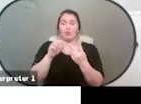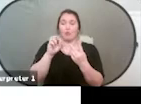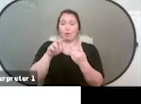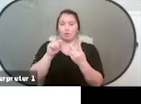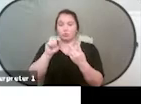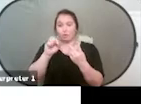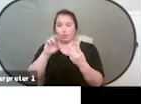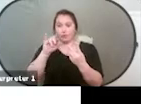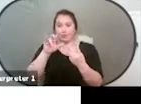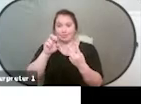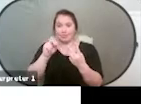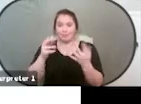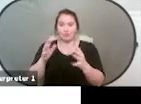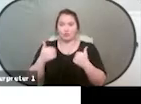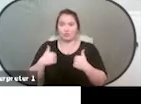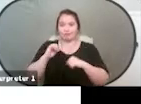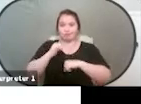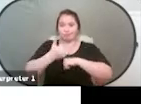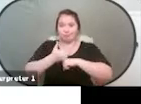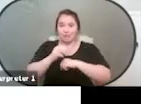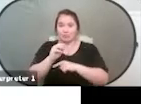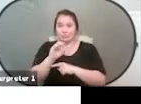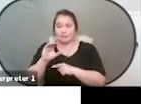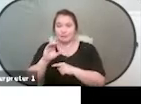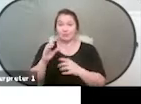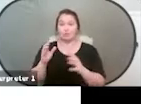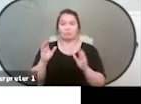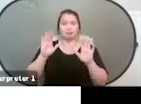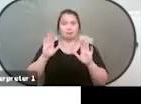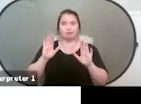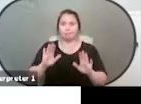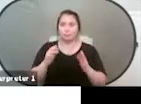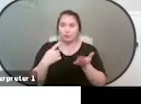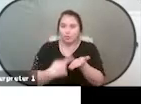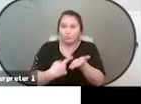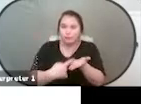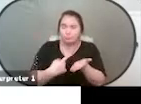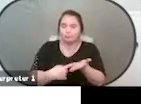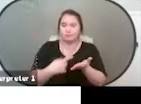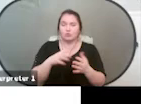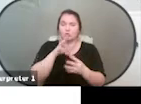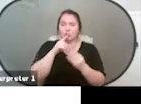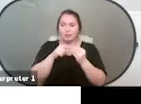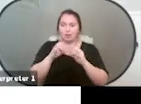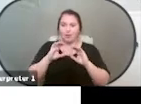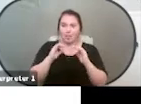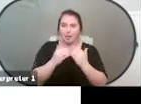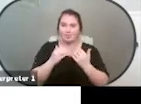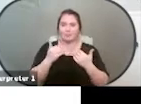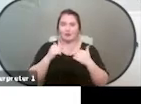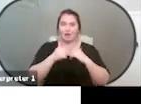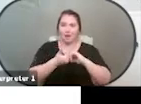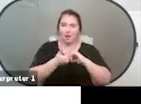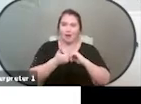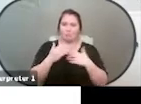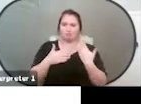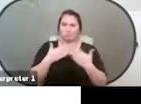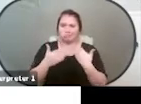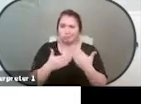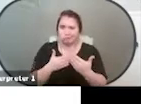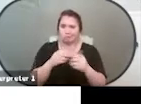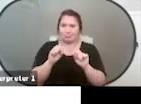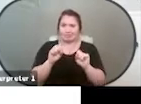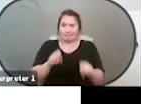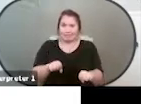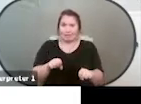MCC. So it was a fantastic conversation. We talked about courses and how we might proceed with that. And then